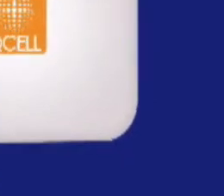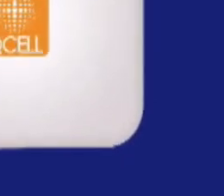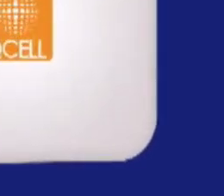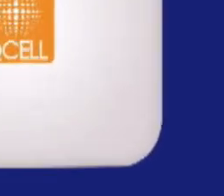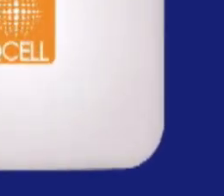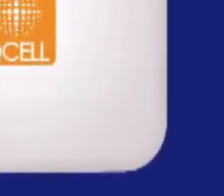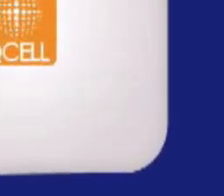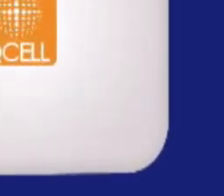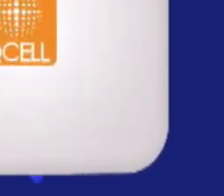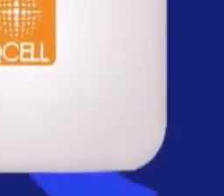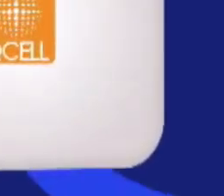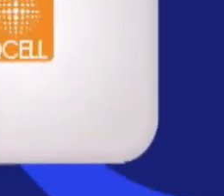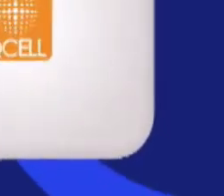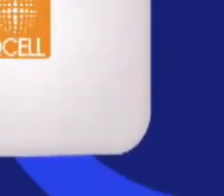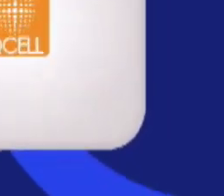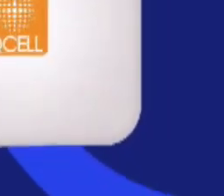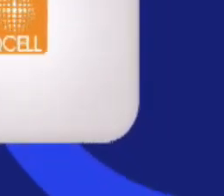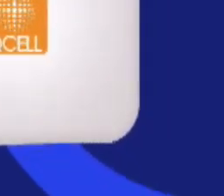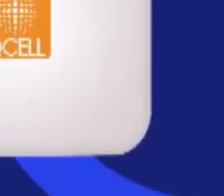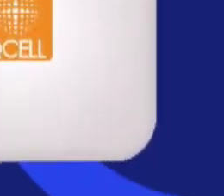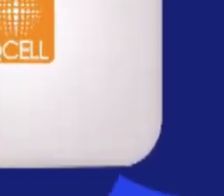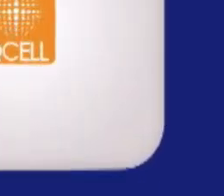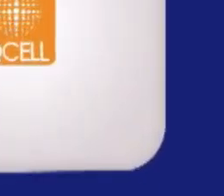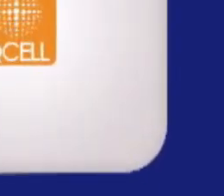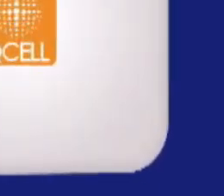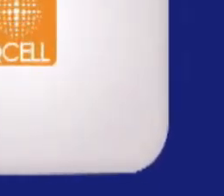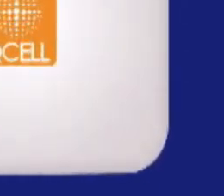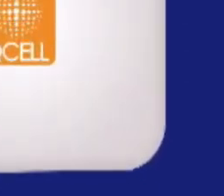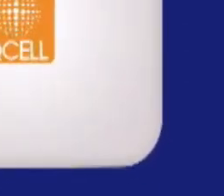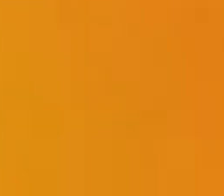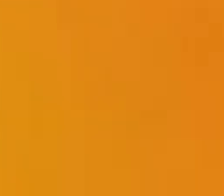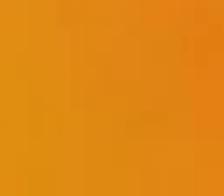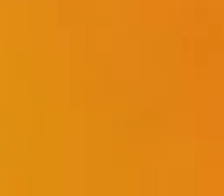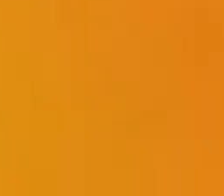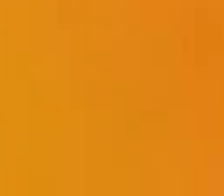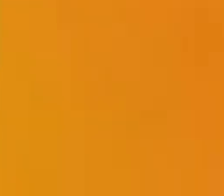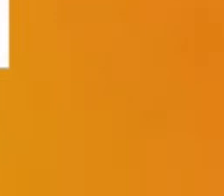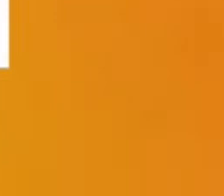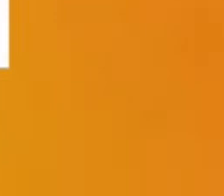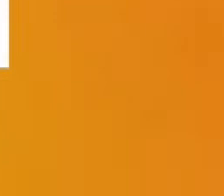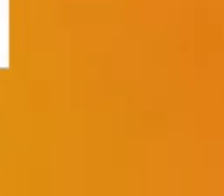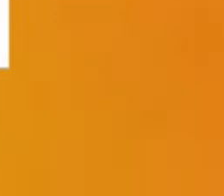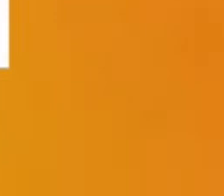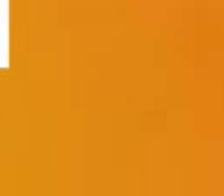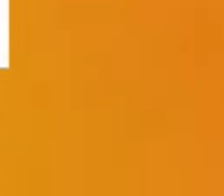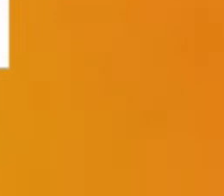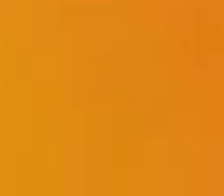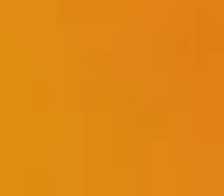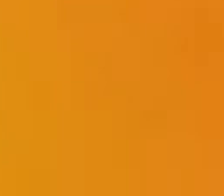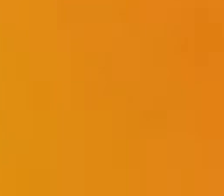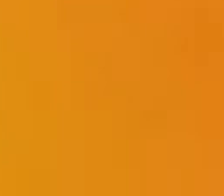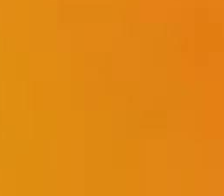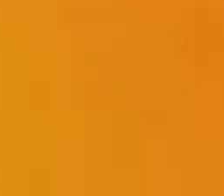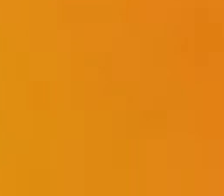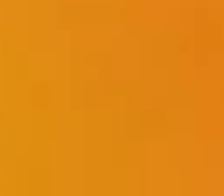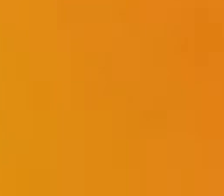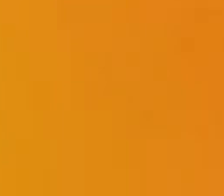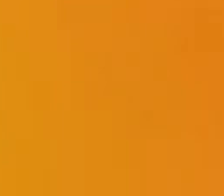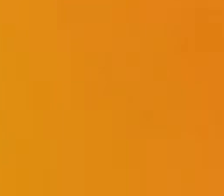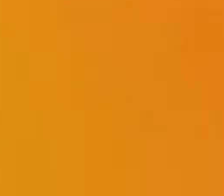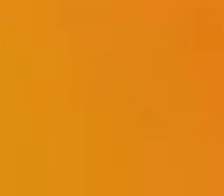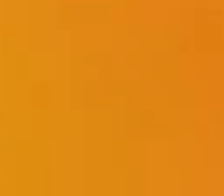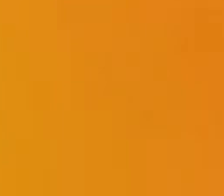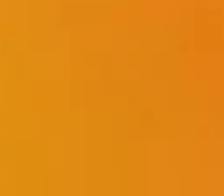to any of our customer care locations and get the best for less while stocks last. For more info, call our customer care on